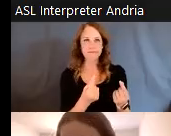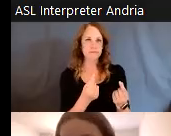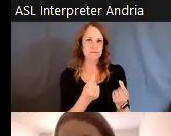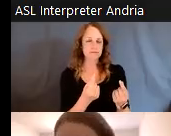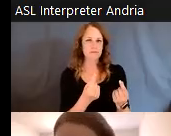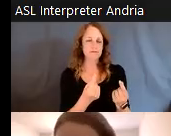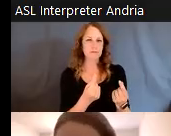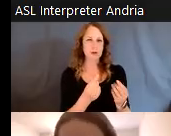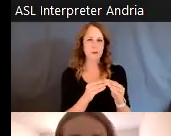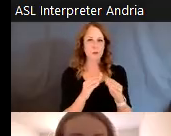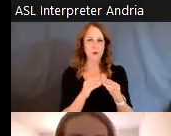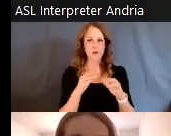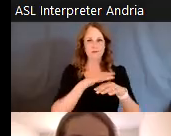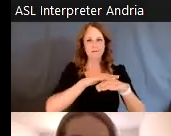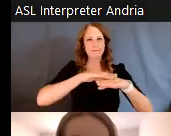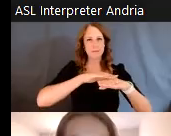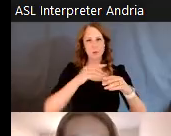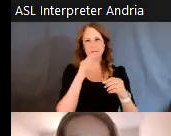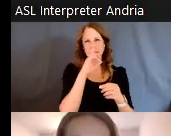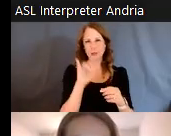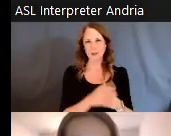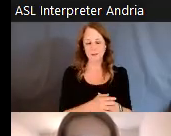High level, what does this look like?